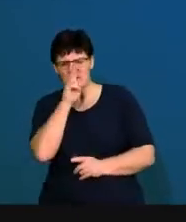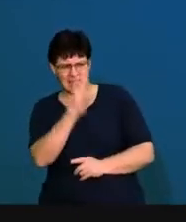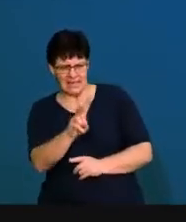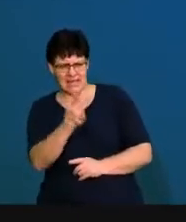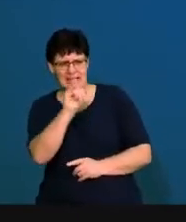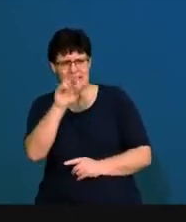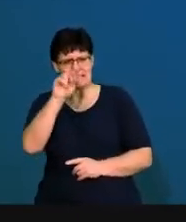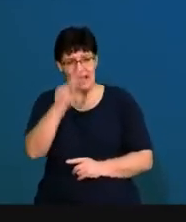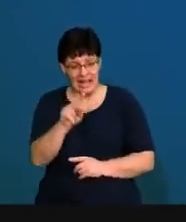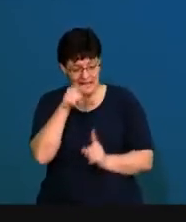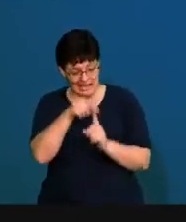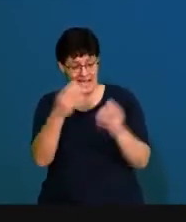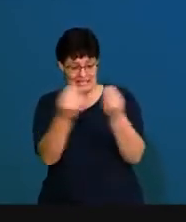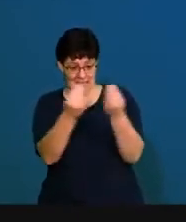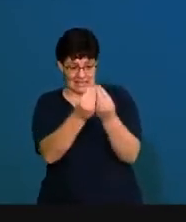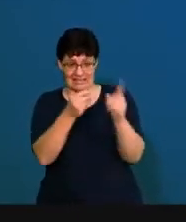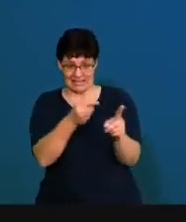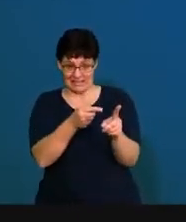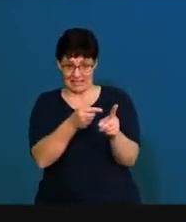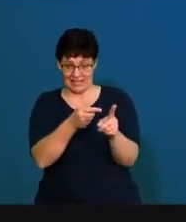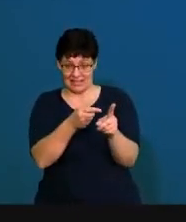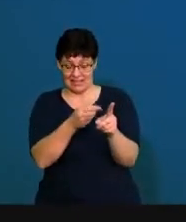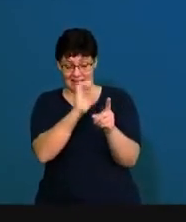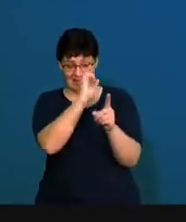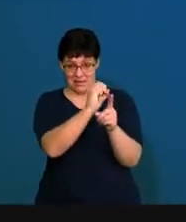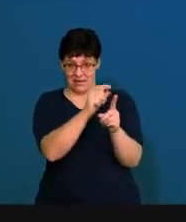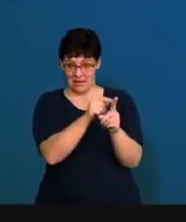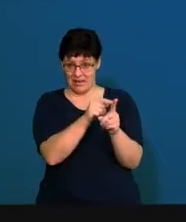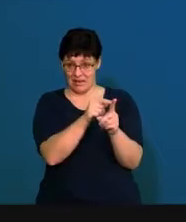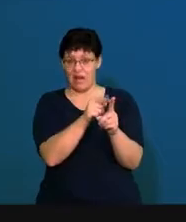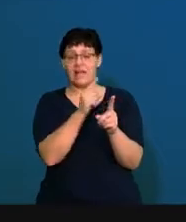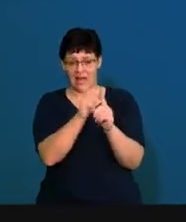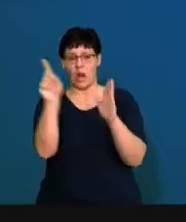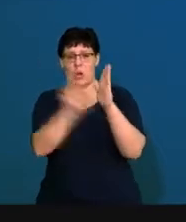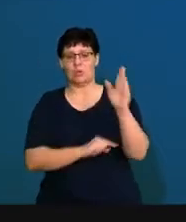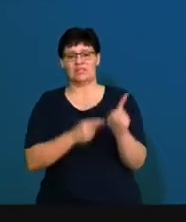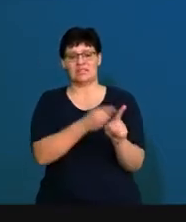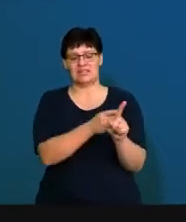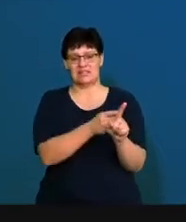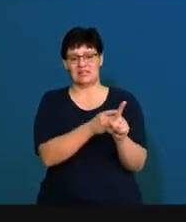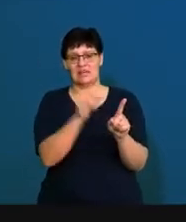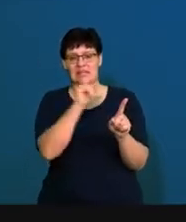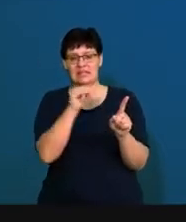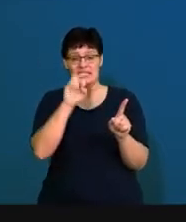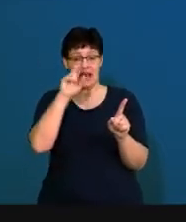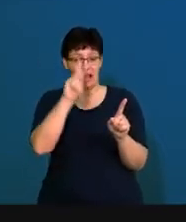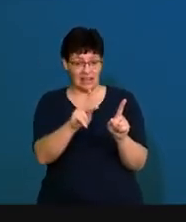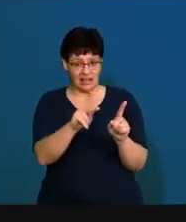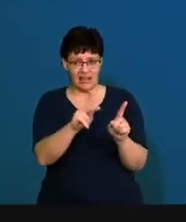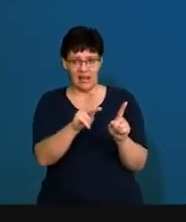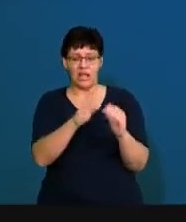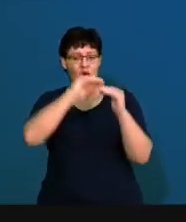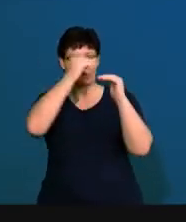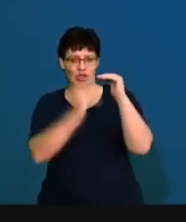saying that zinc is the actual substance. Zinc atom is the actual substance that loses. So zinc atom